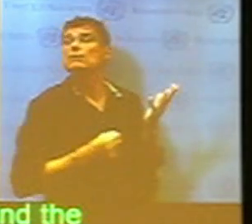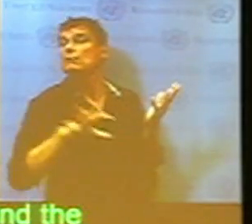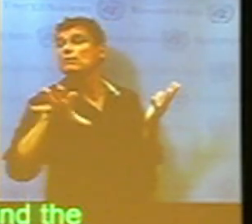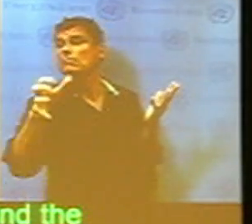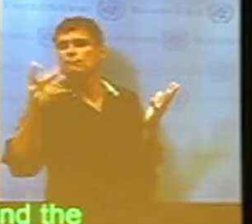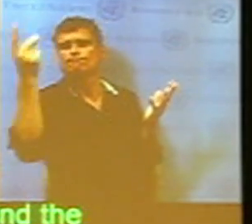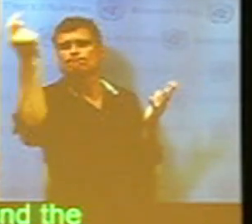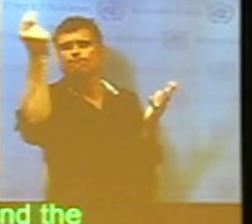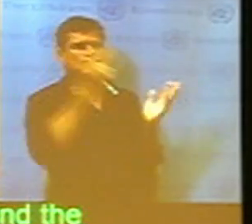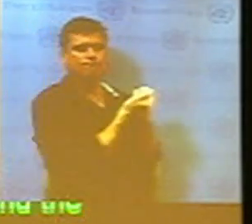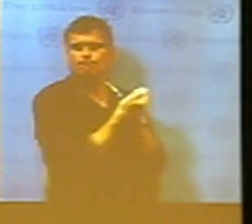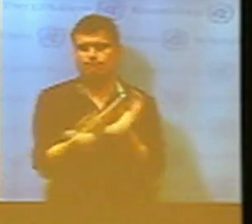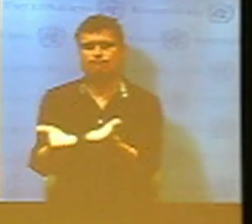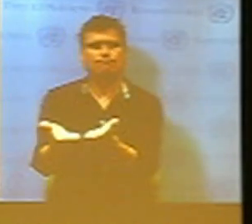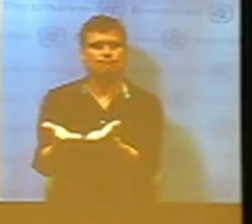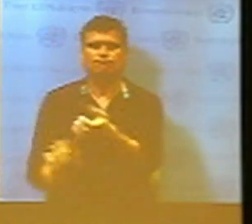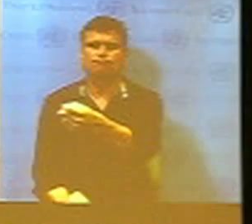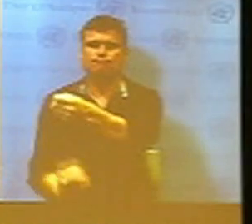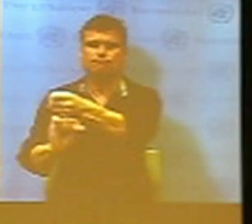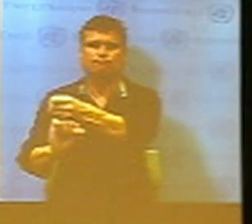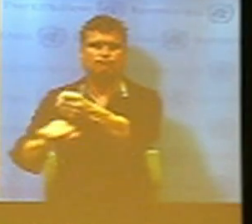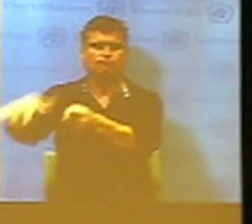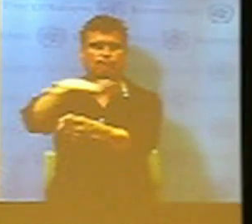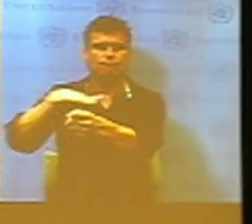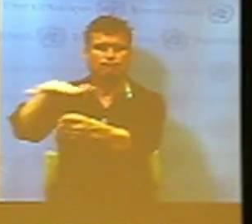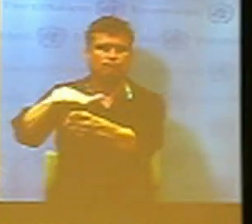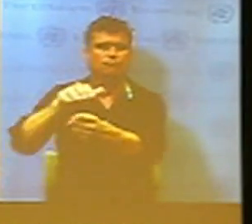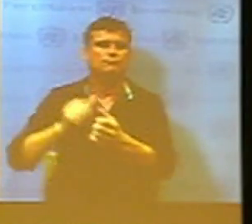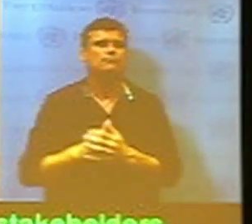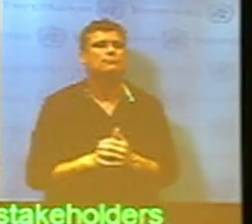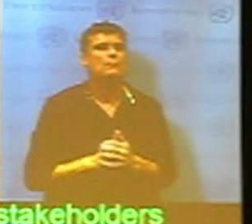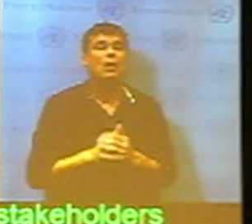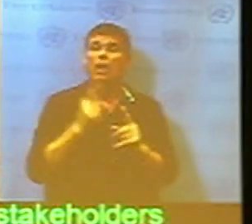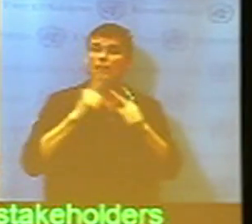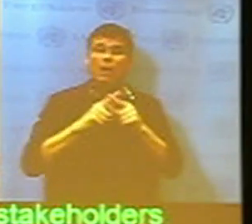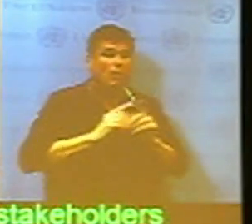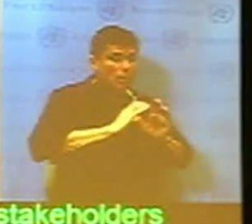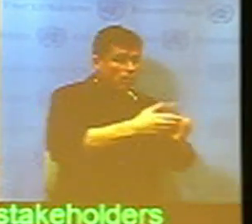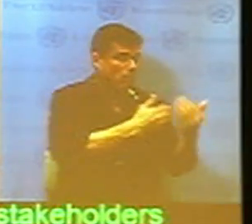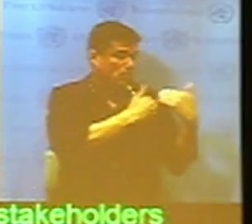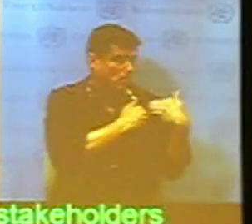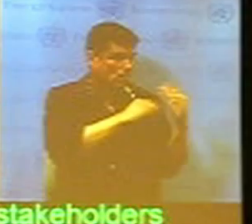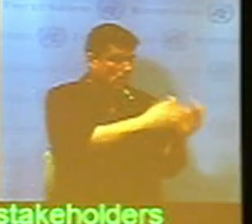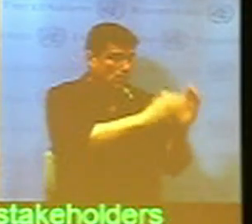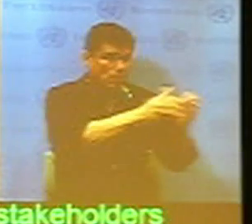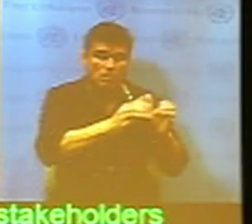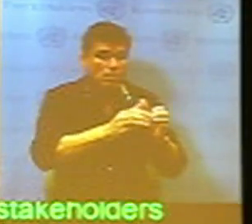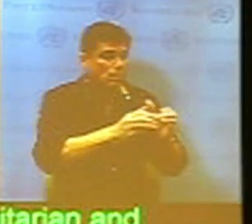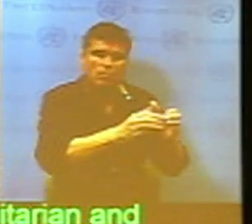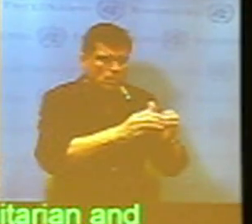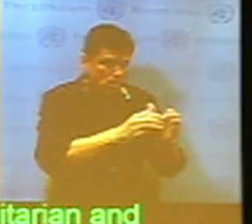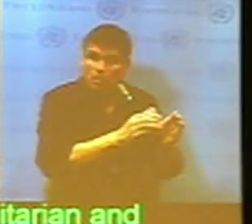It links humanitarian and development actors early on in a crisis, and it calls for investment in national and local